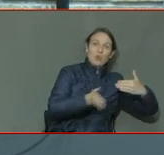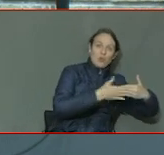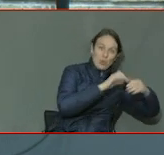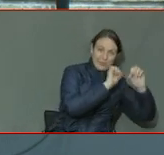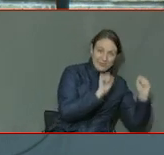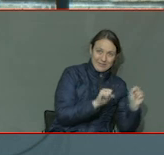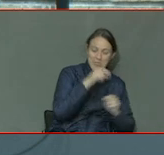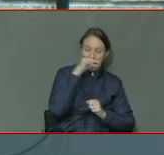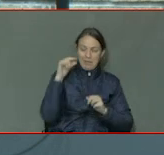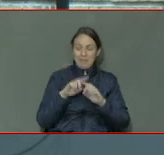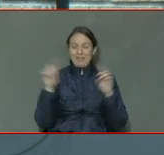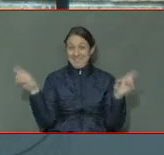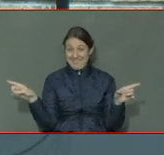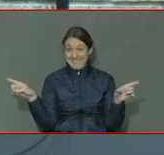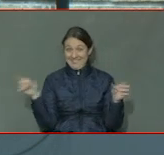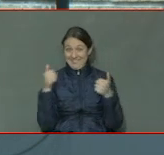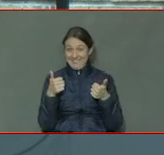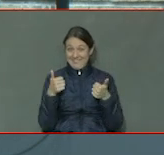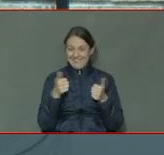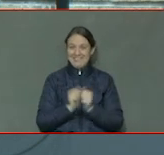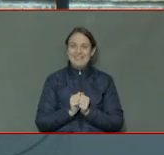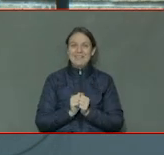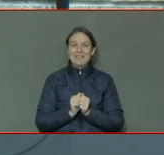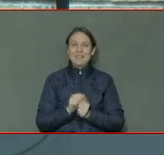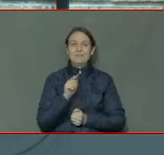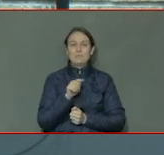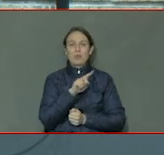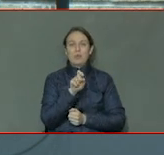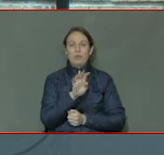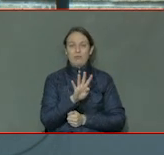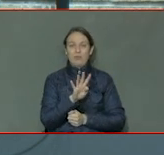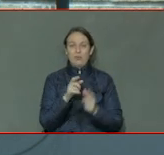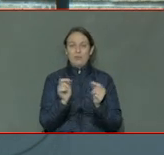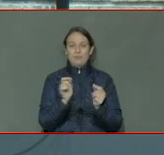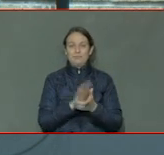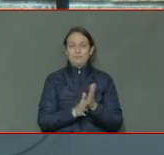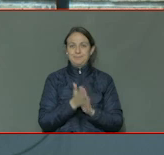Okay, and in this case, this was the end of question 4.